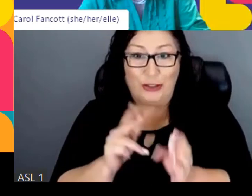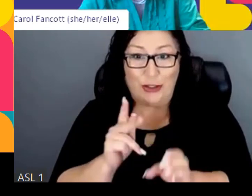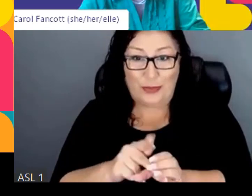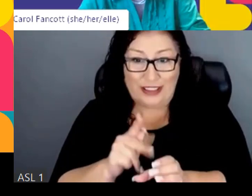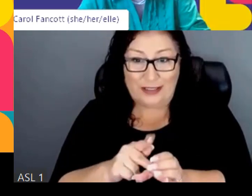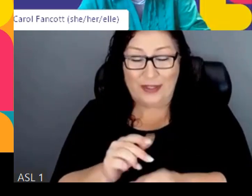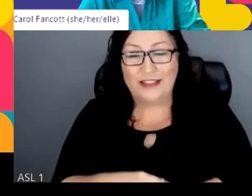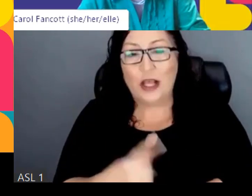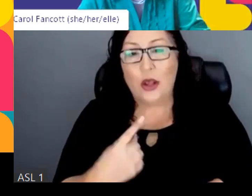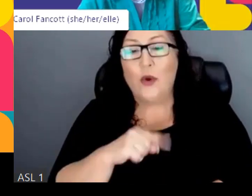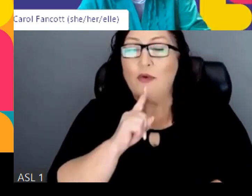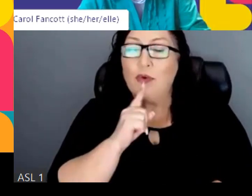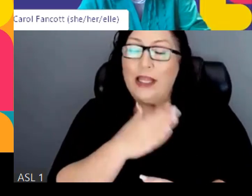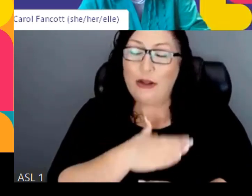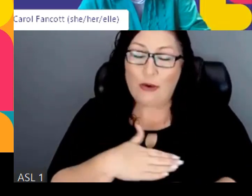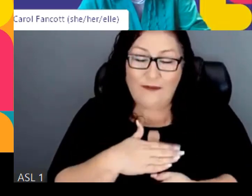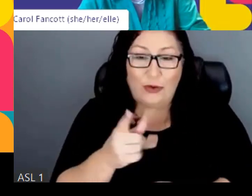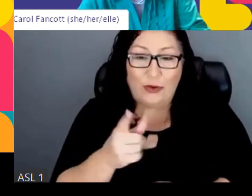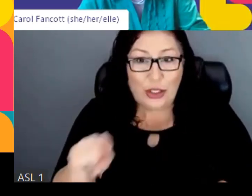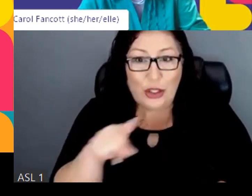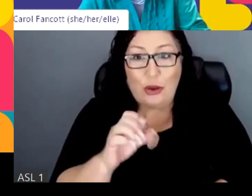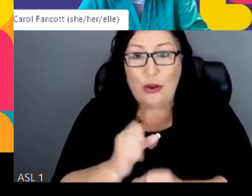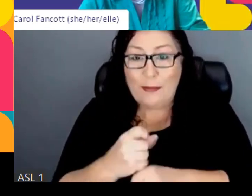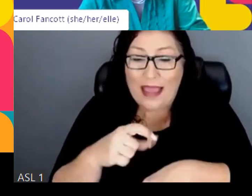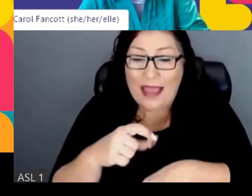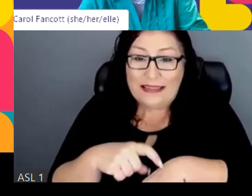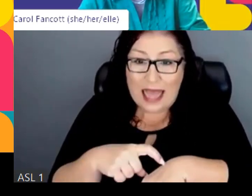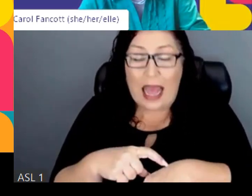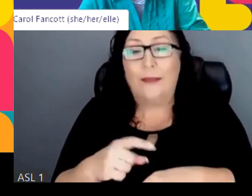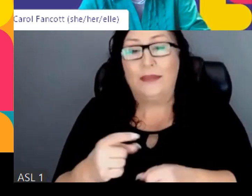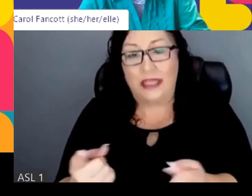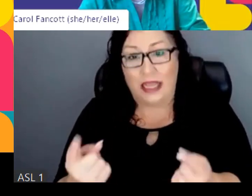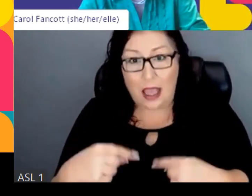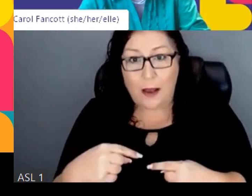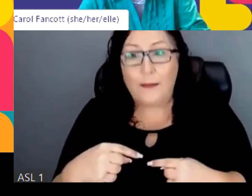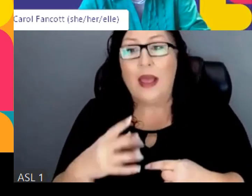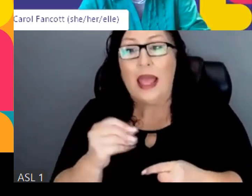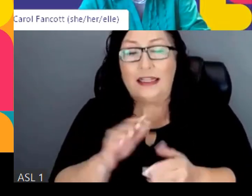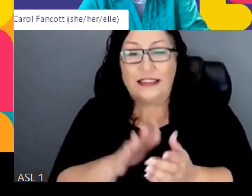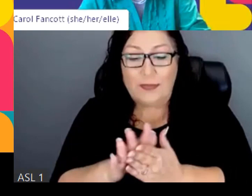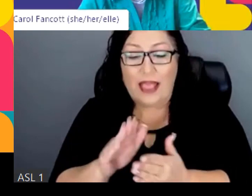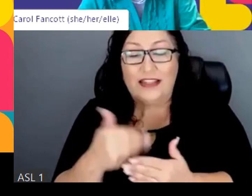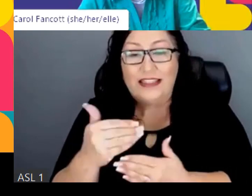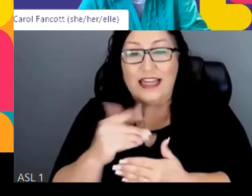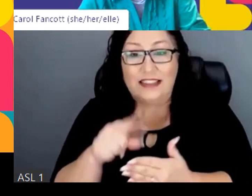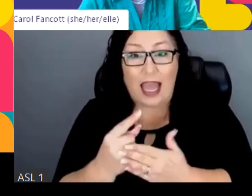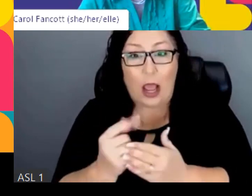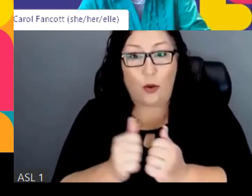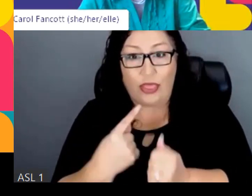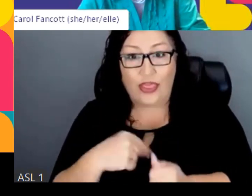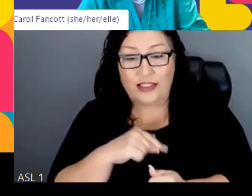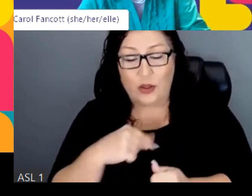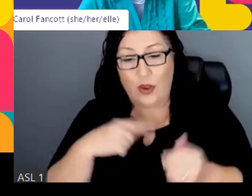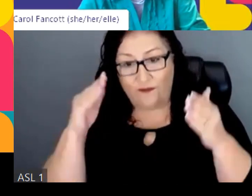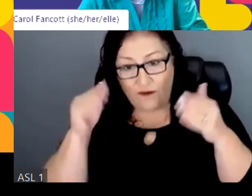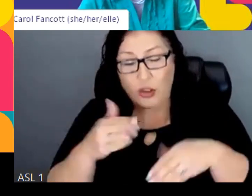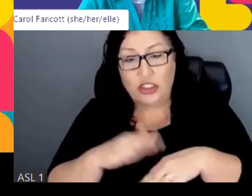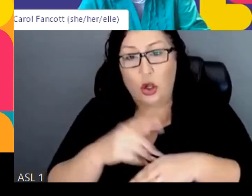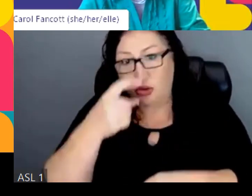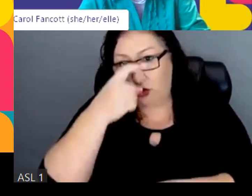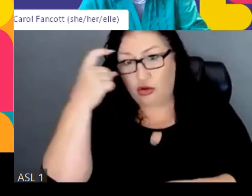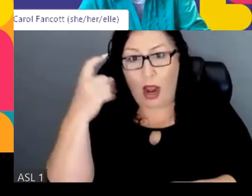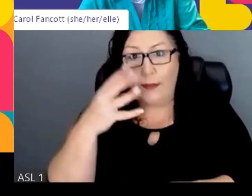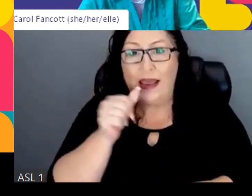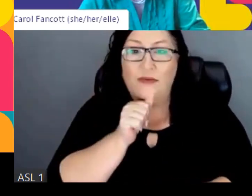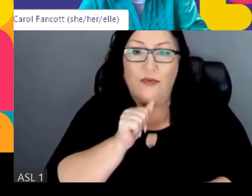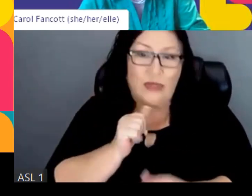registered participants. And we're grateful to you that you have made the time to spend this next hour with us as we focus on